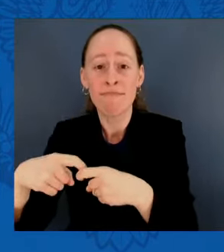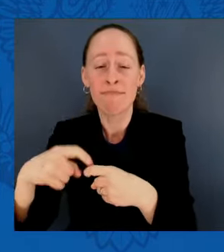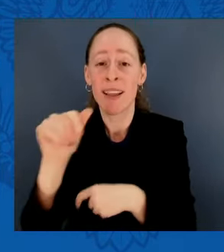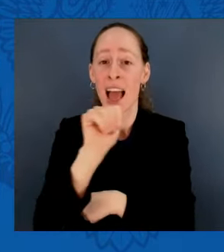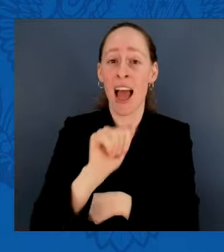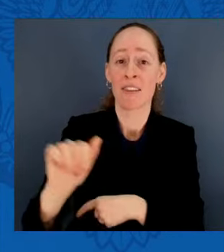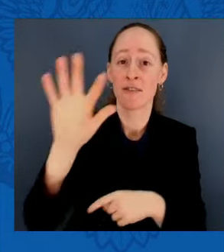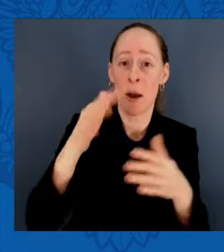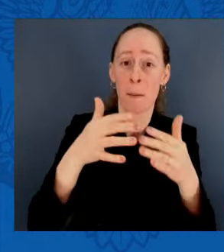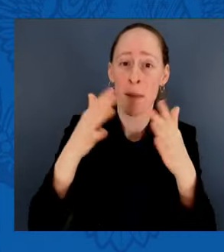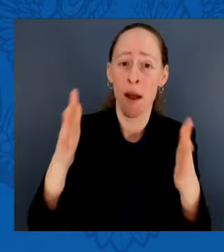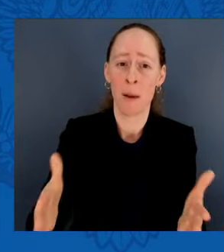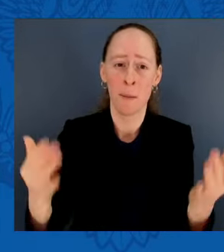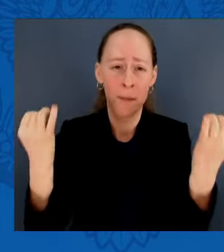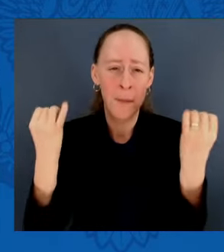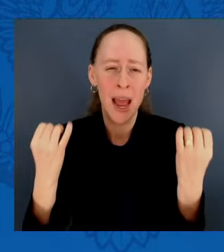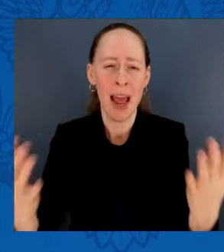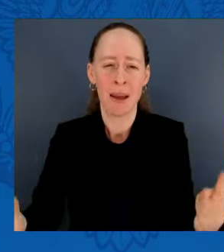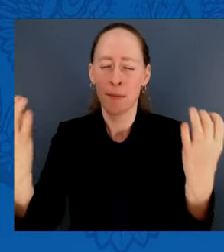America and counting.